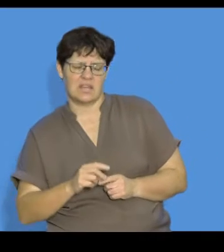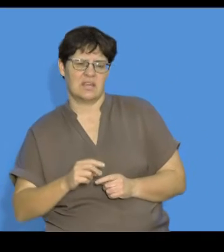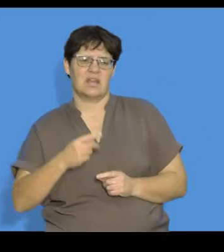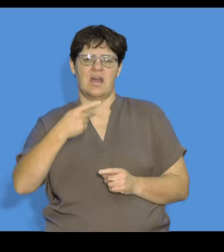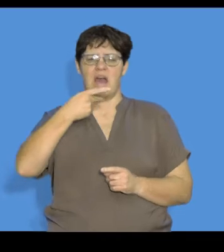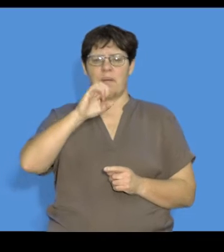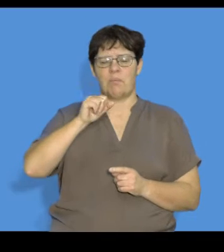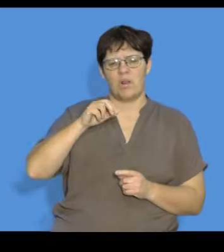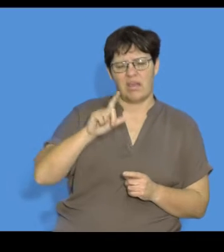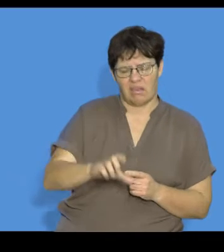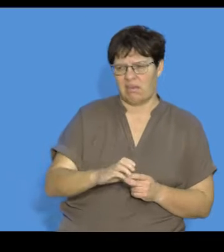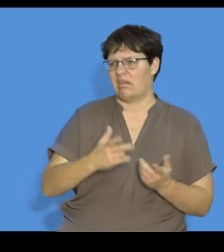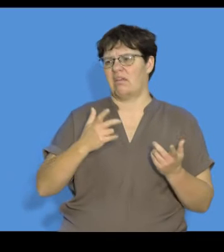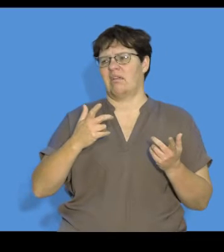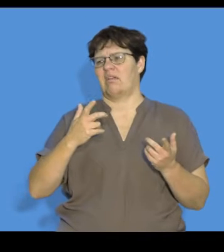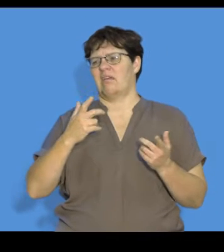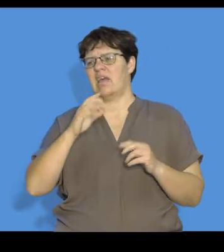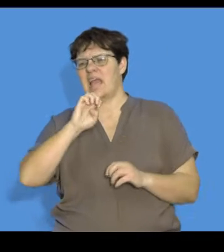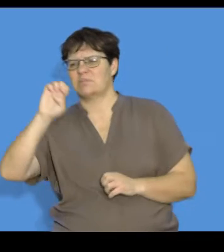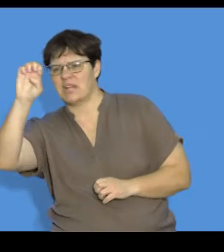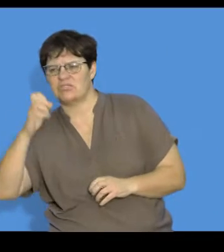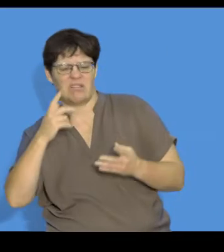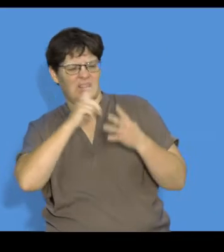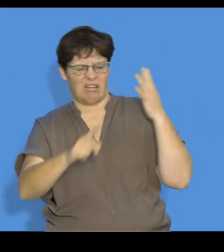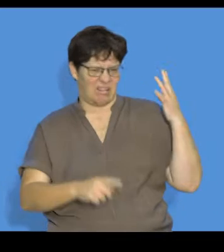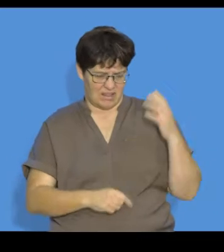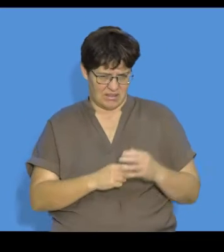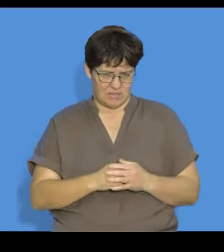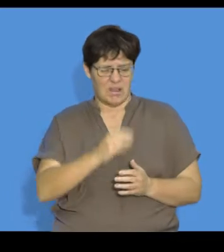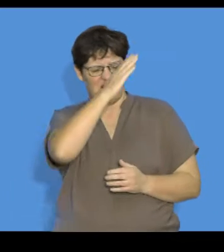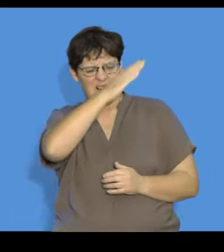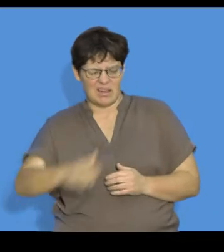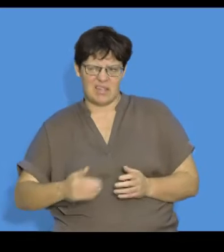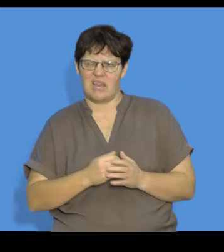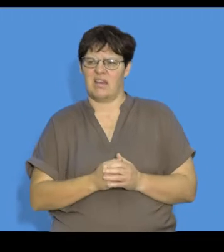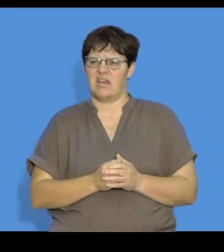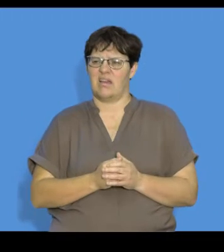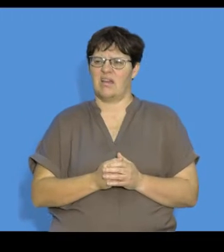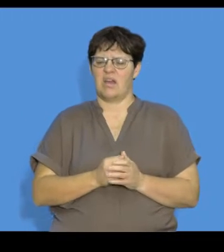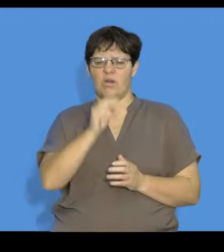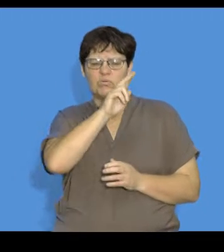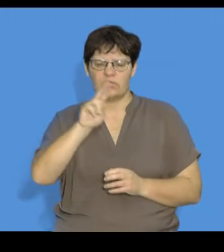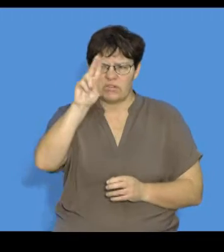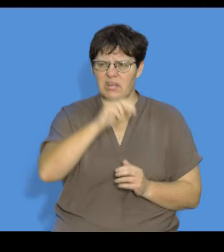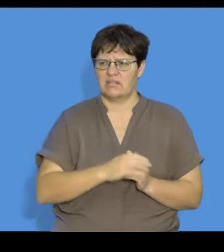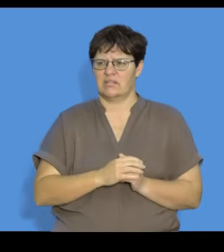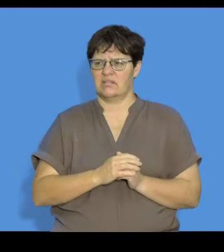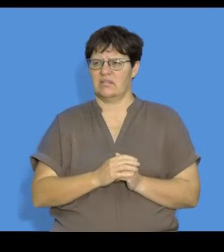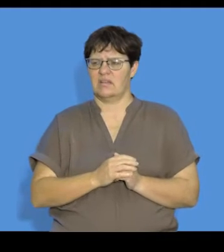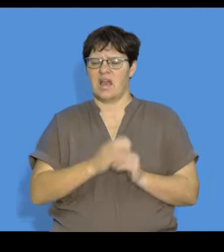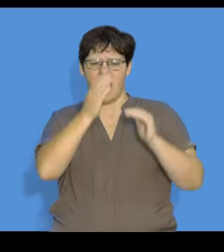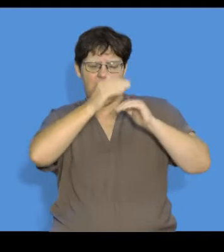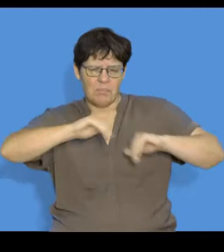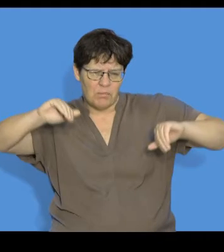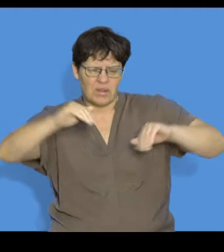the exponential one. So there's what we call the notation of a function, which we just quickly gonna look at what exactly it